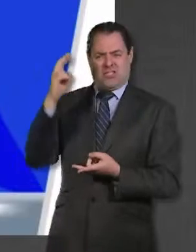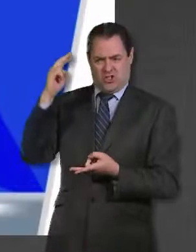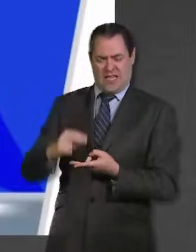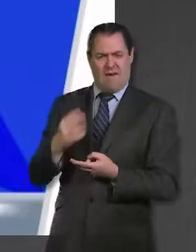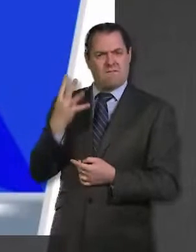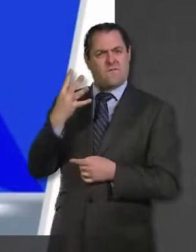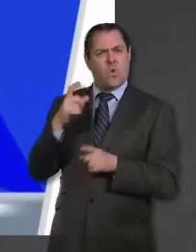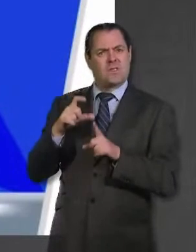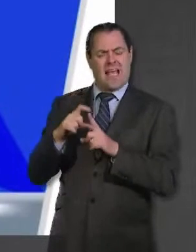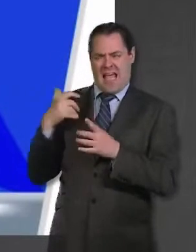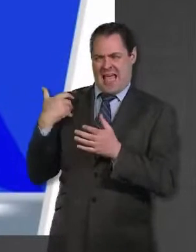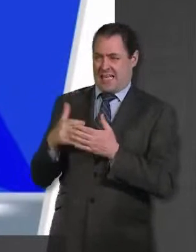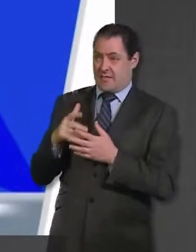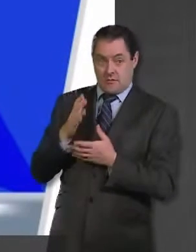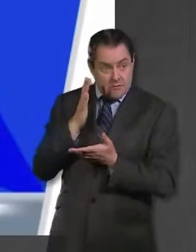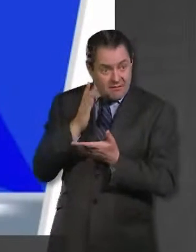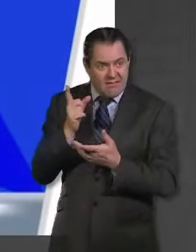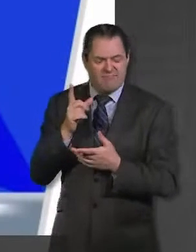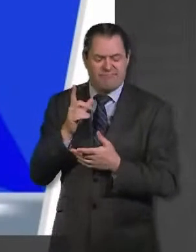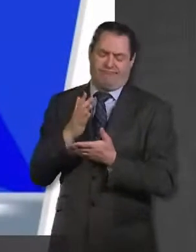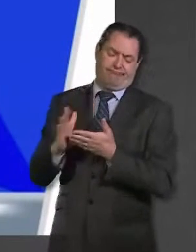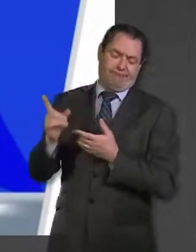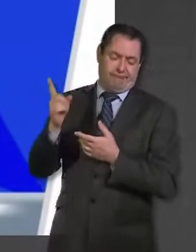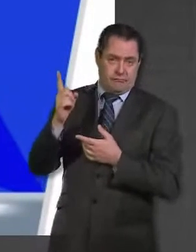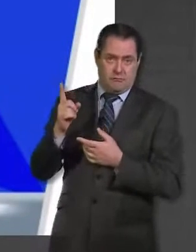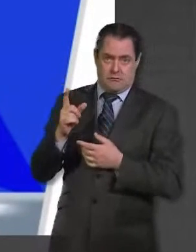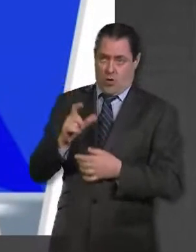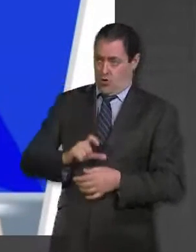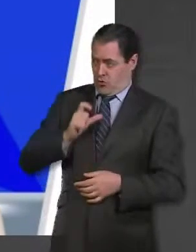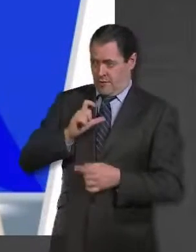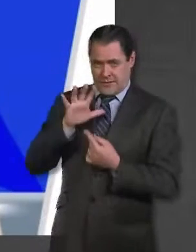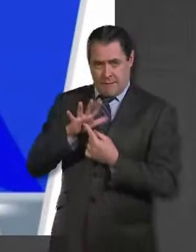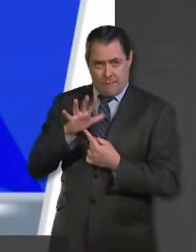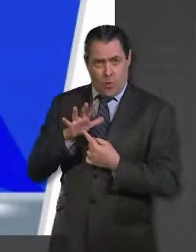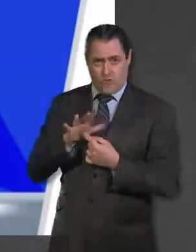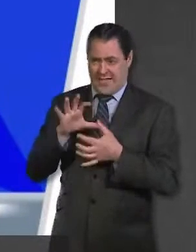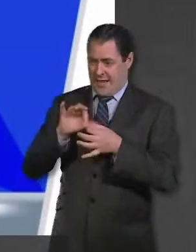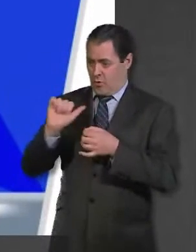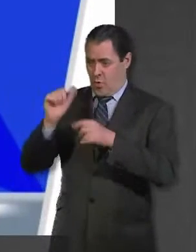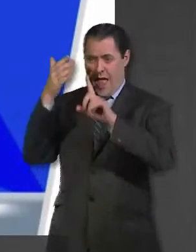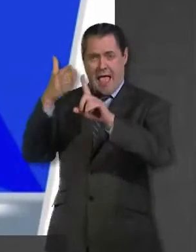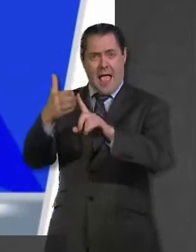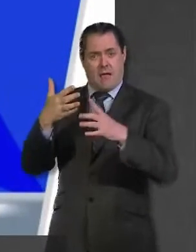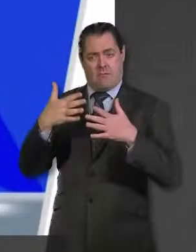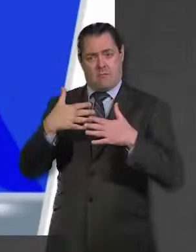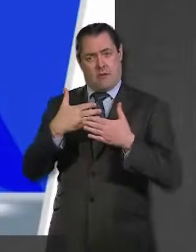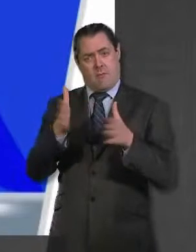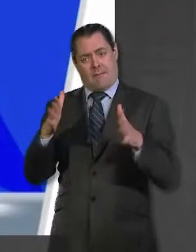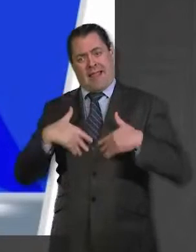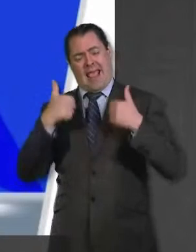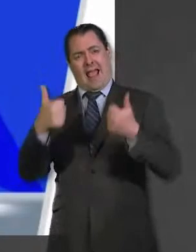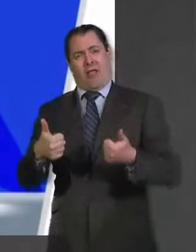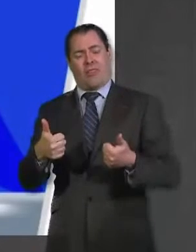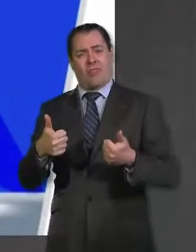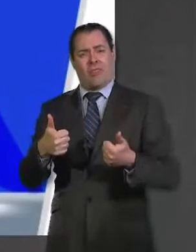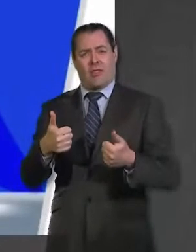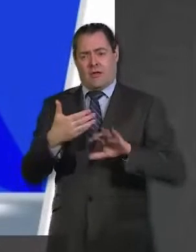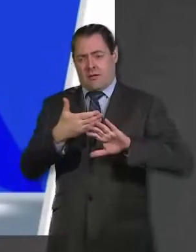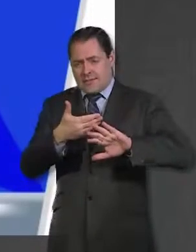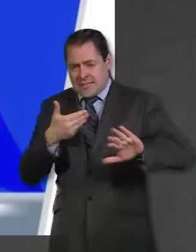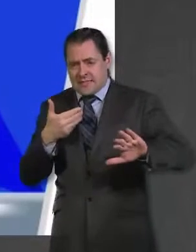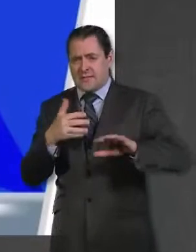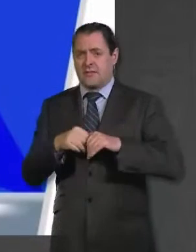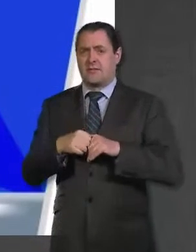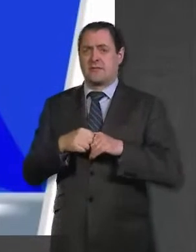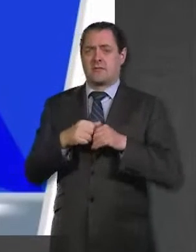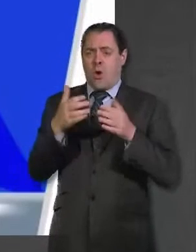that confidence is to pretty much everything you're trying to do, from maintaining social distancing to reopening the economy and getting people back